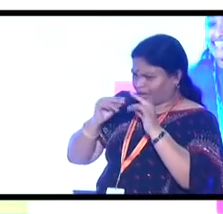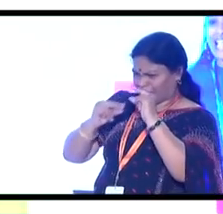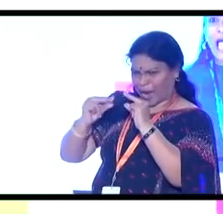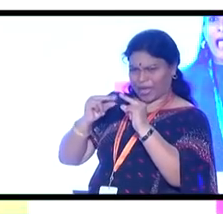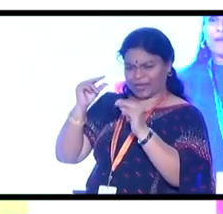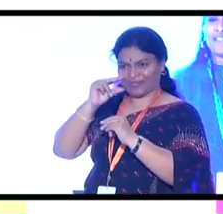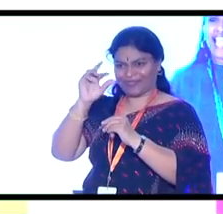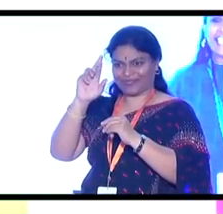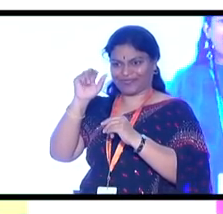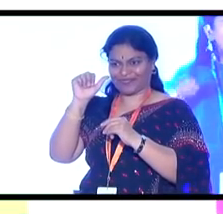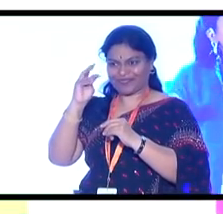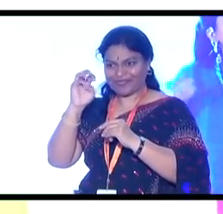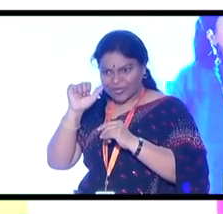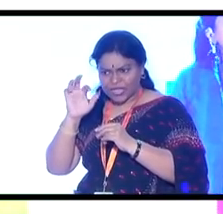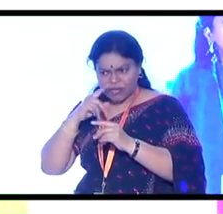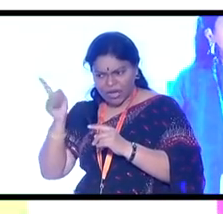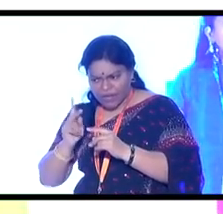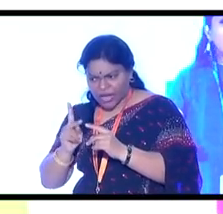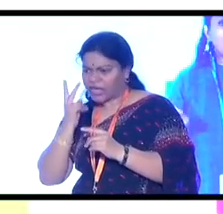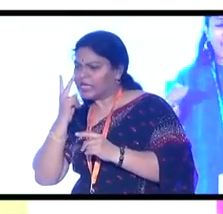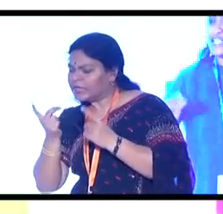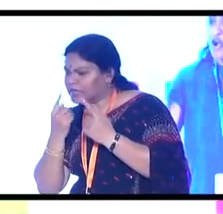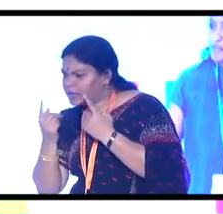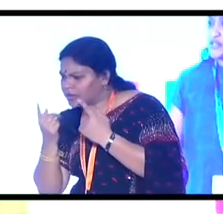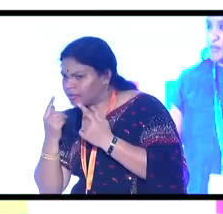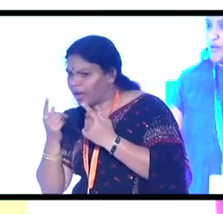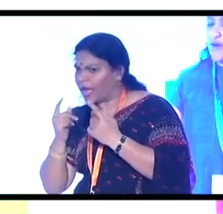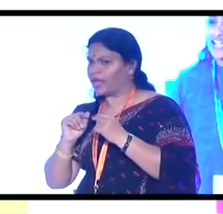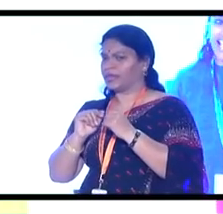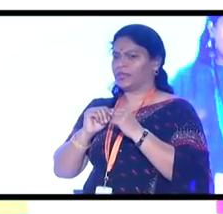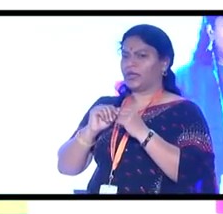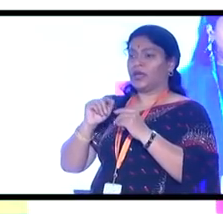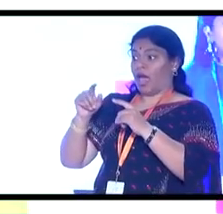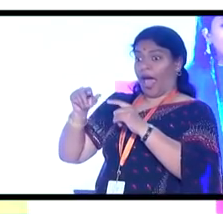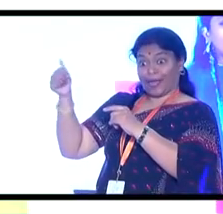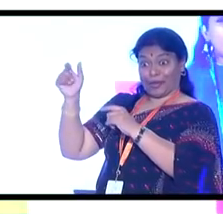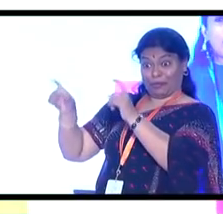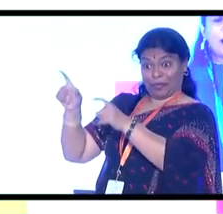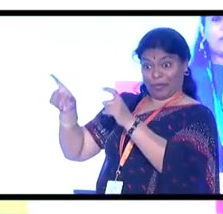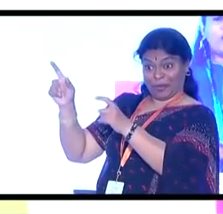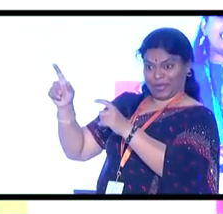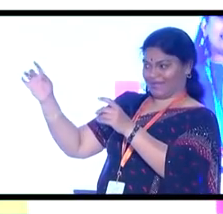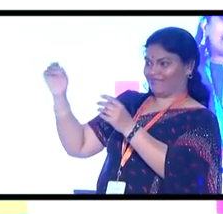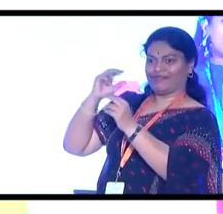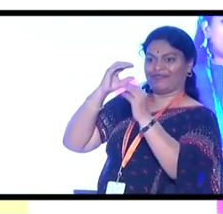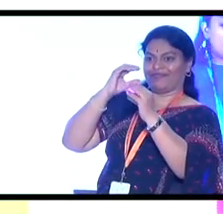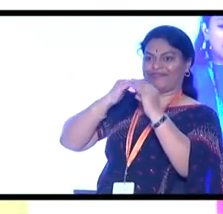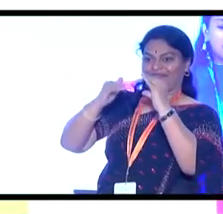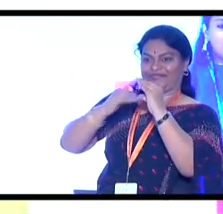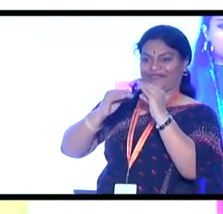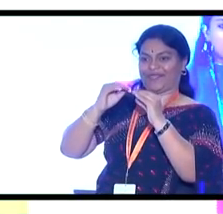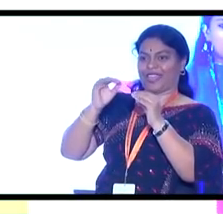again. And then every time somebody would write a comment on the blog, I cried again. But what it did for